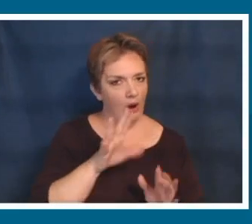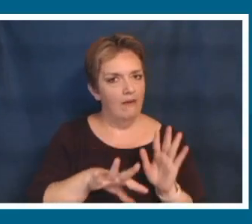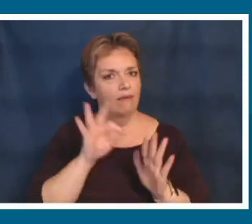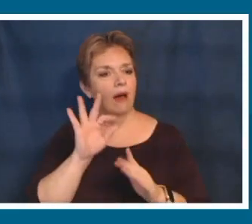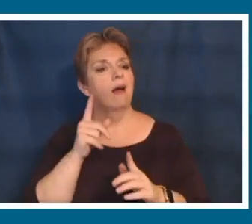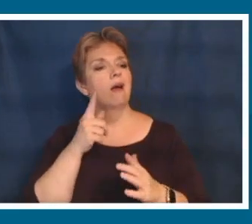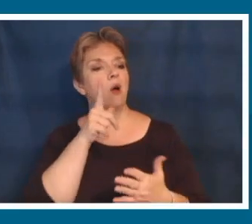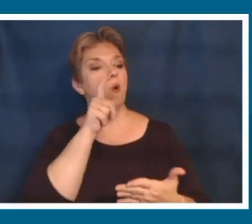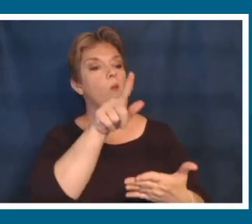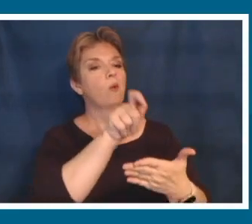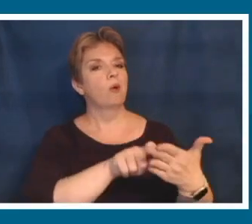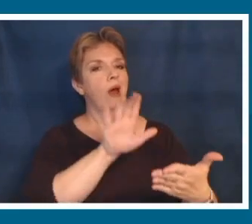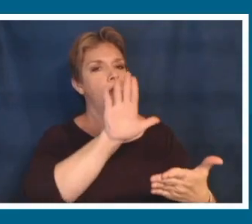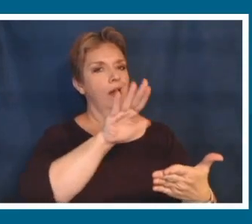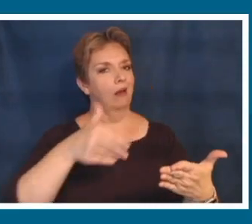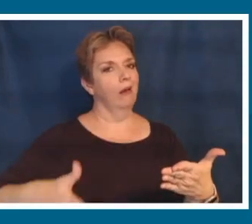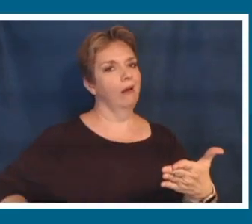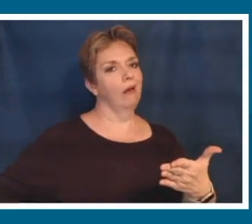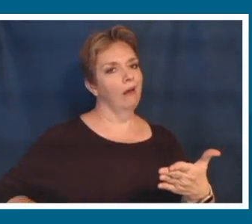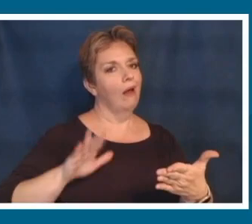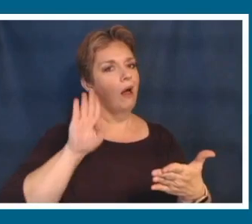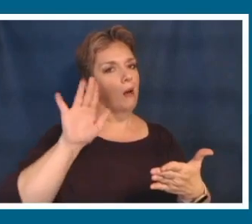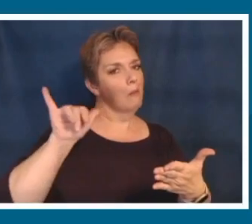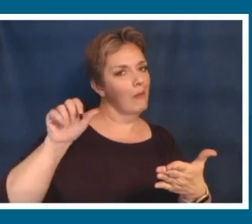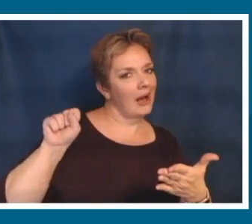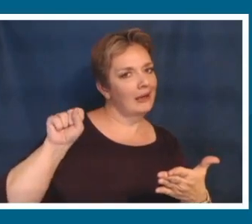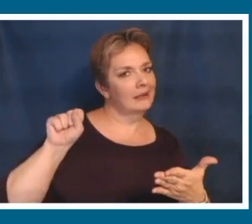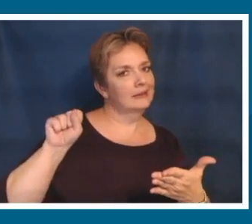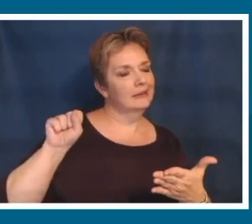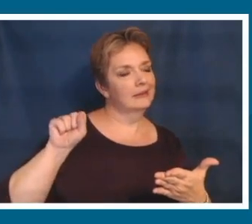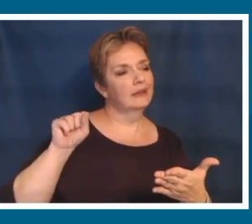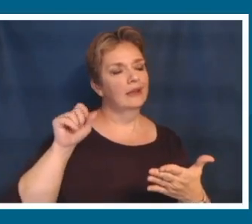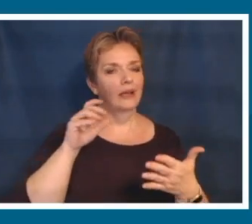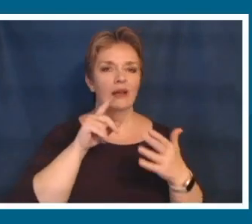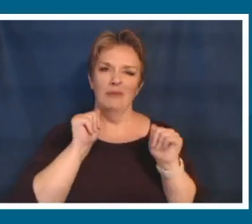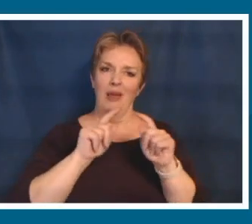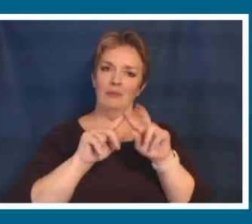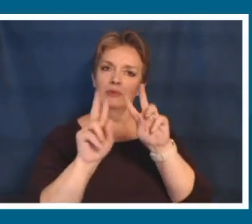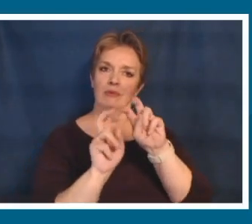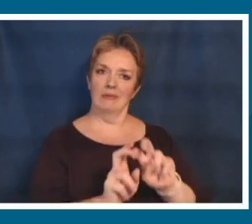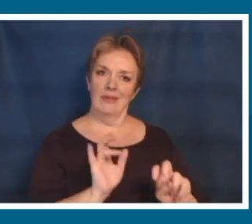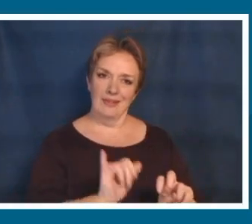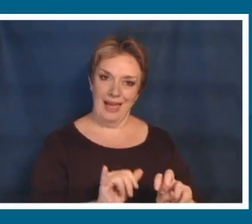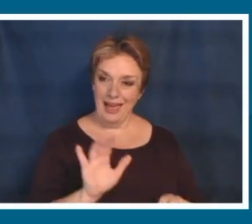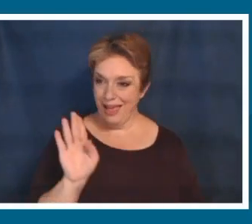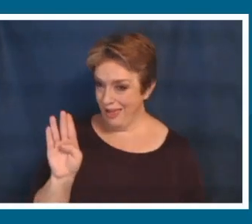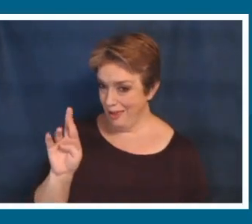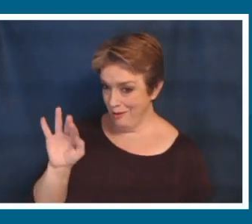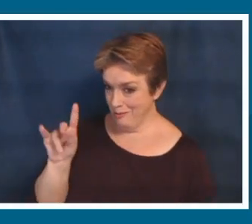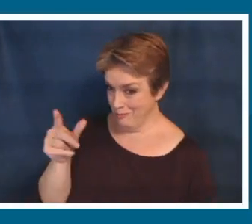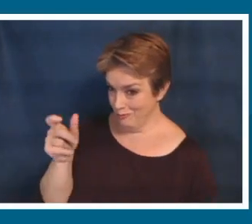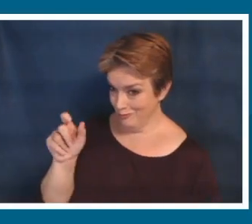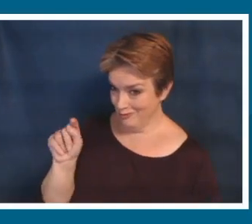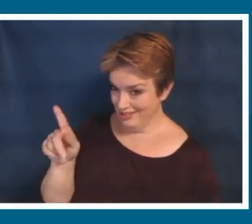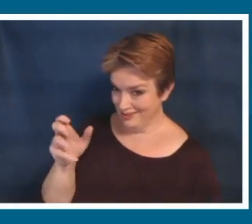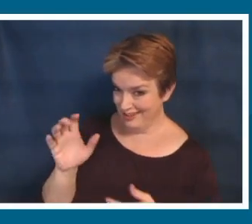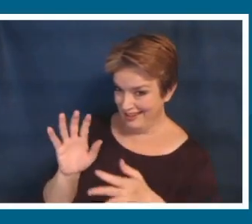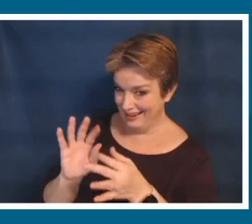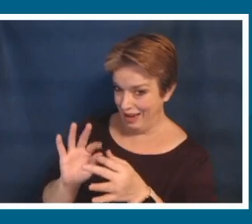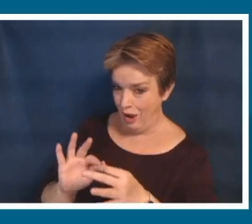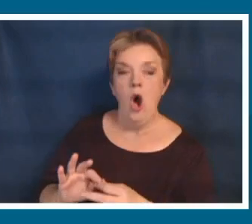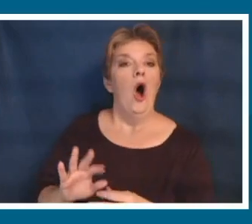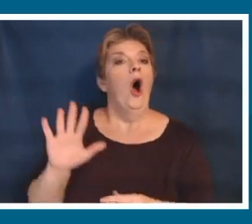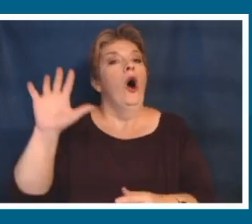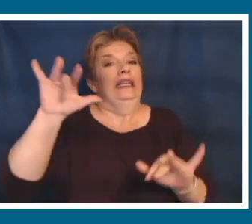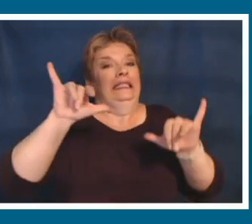great deal when it comes to information literacy. And Bridget, I bet you have something to say about that. There's so many answers to